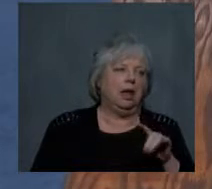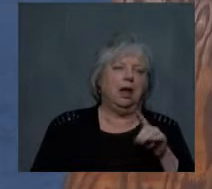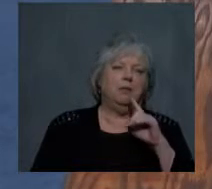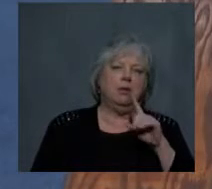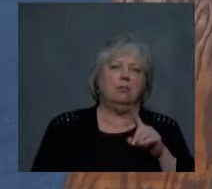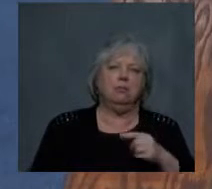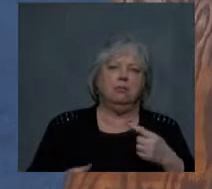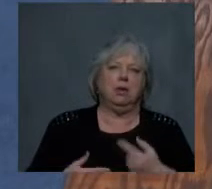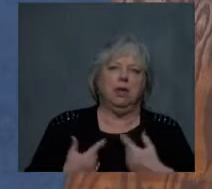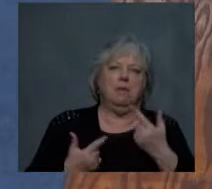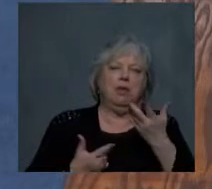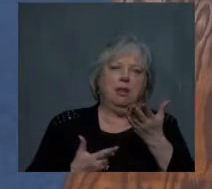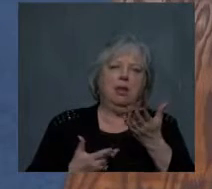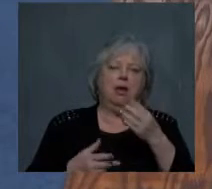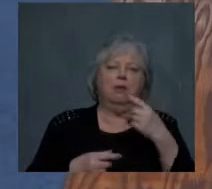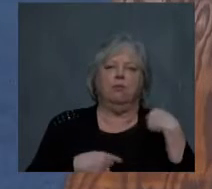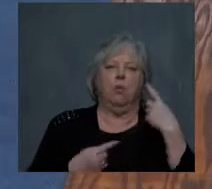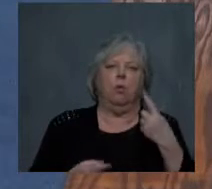year.